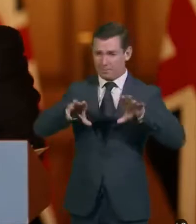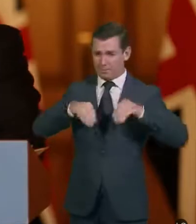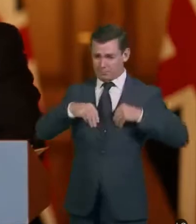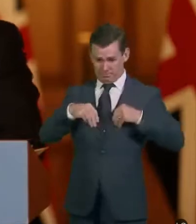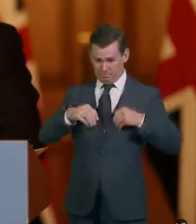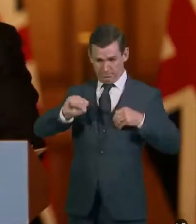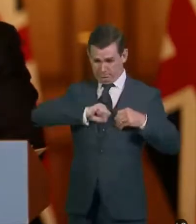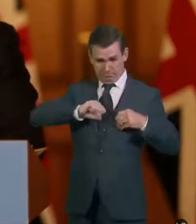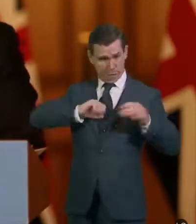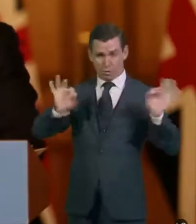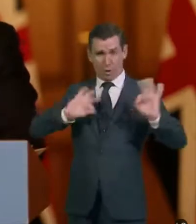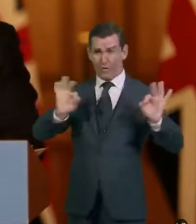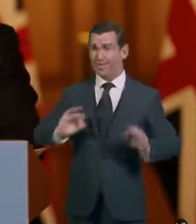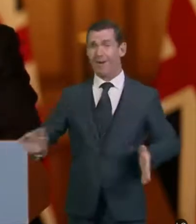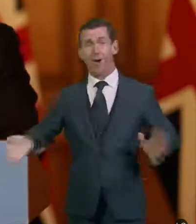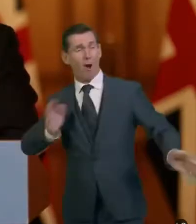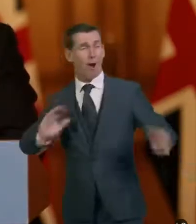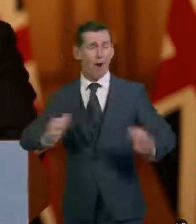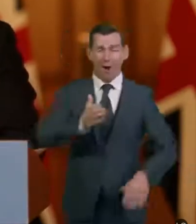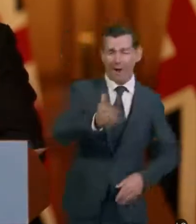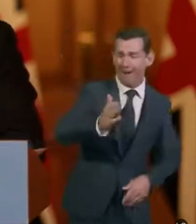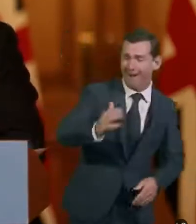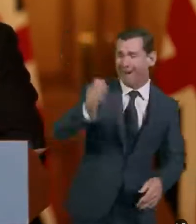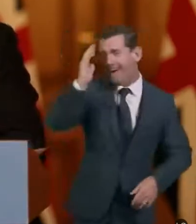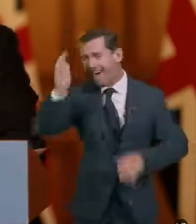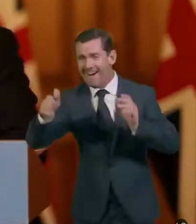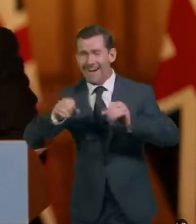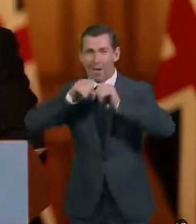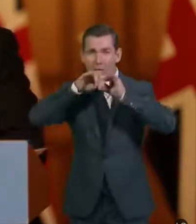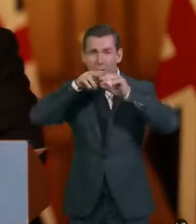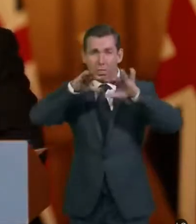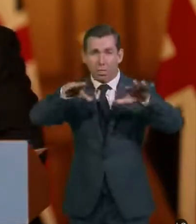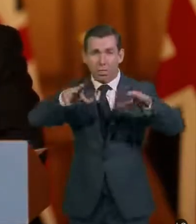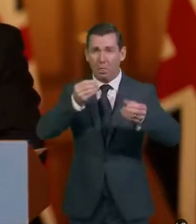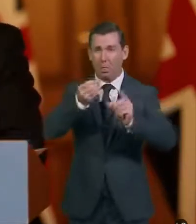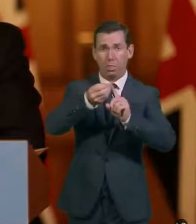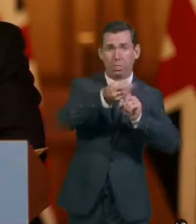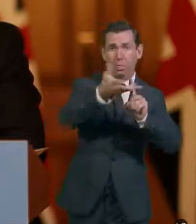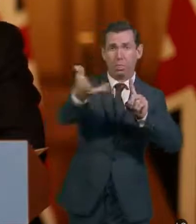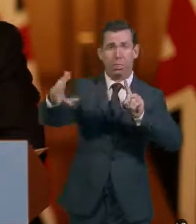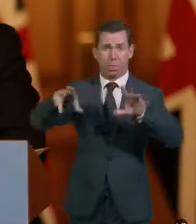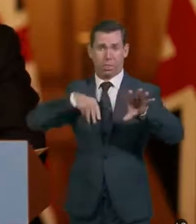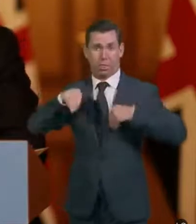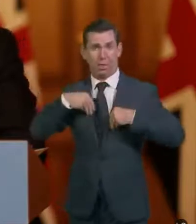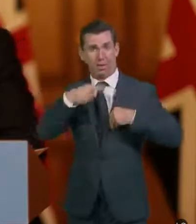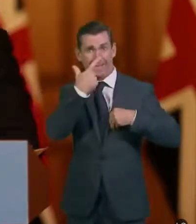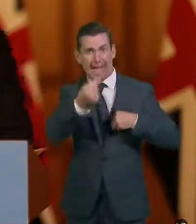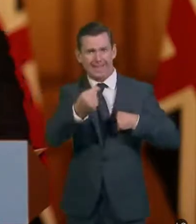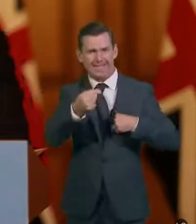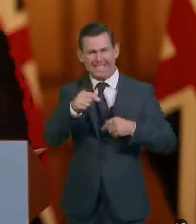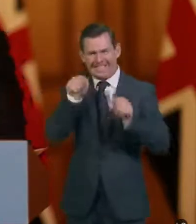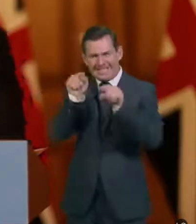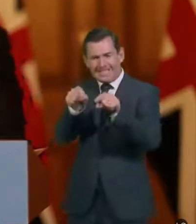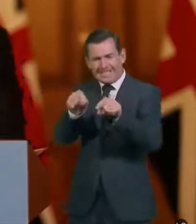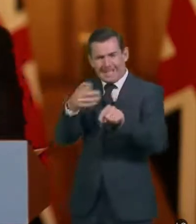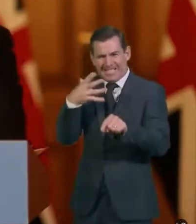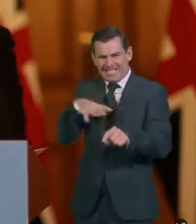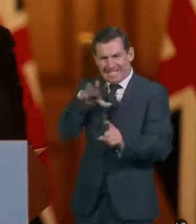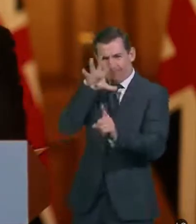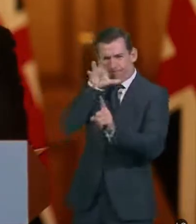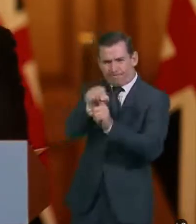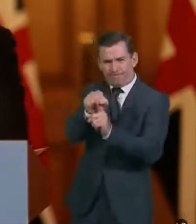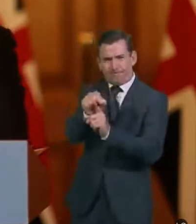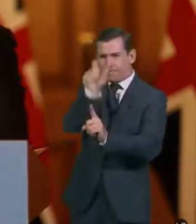it. If we can catch more asymptomatic people before they unknowingly pass on the disease to